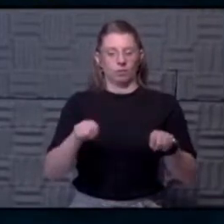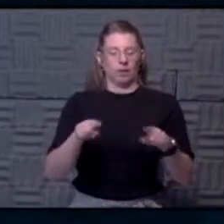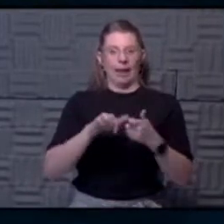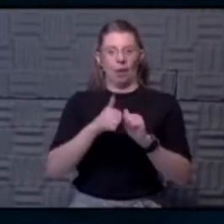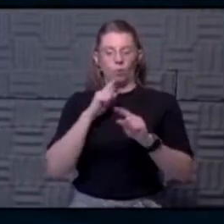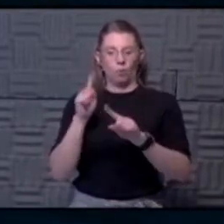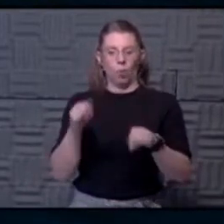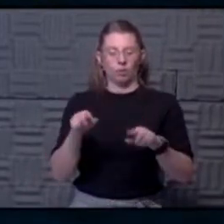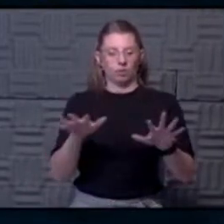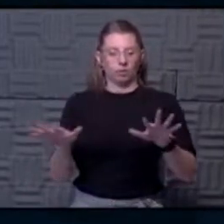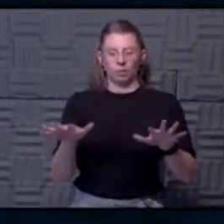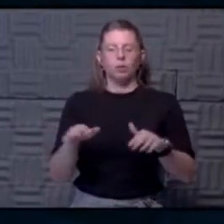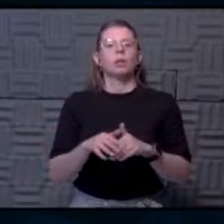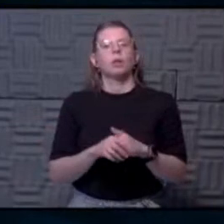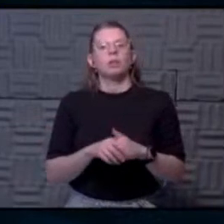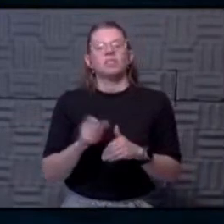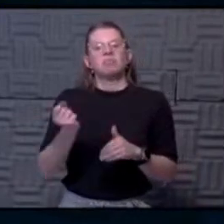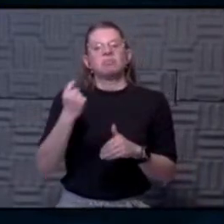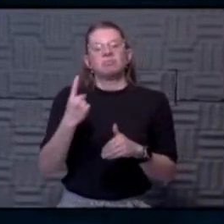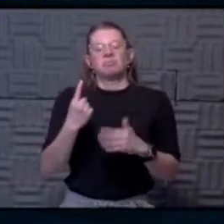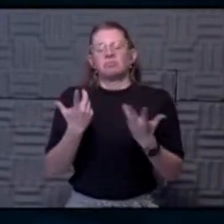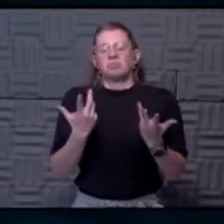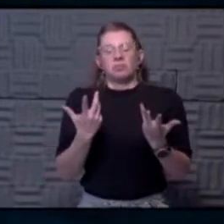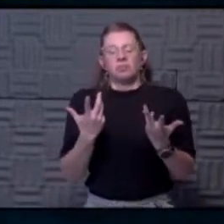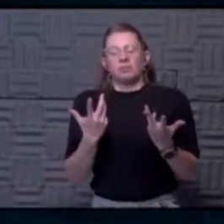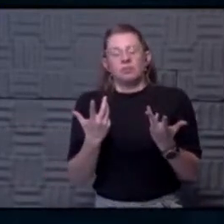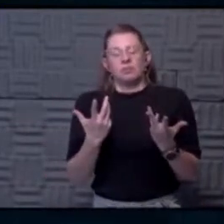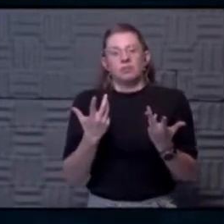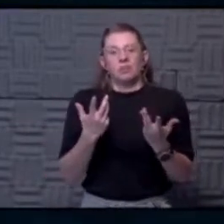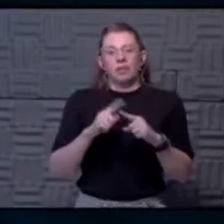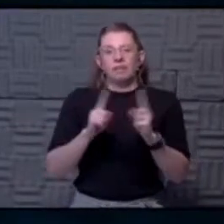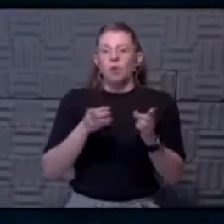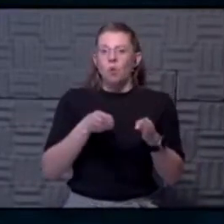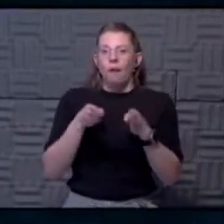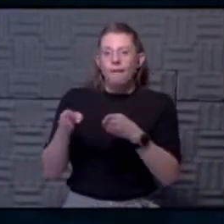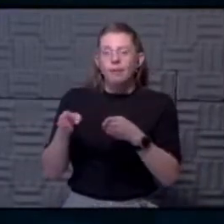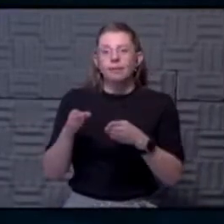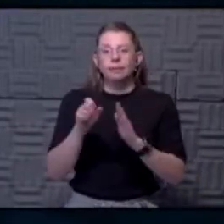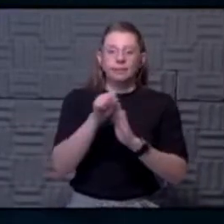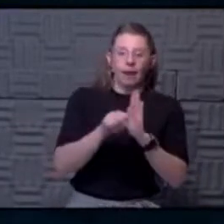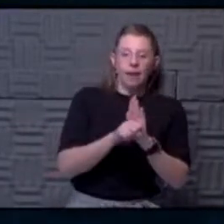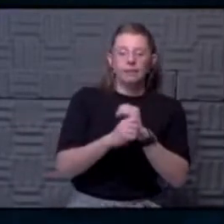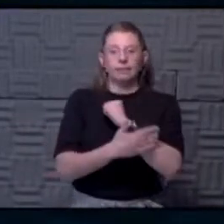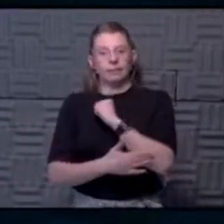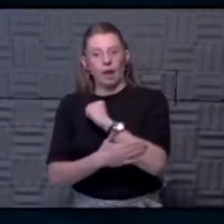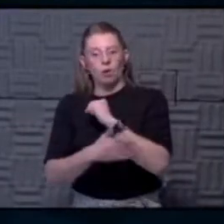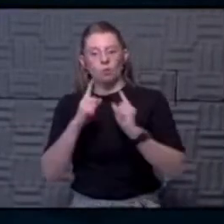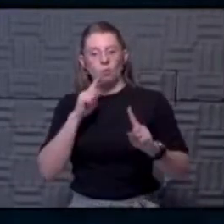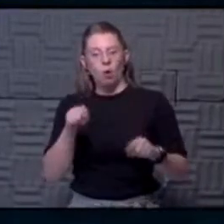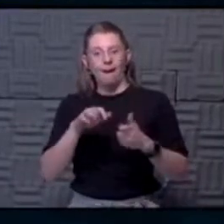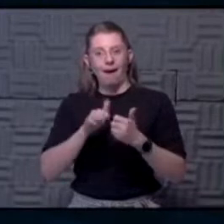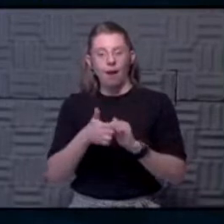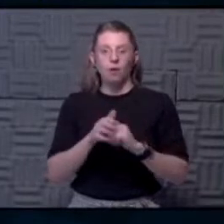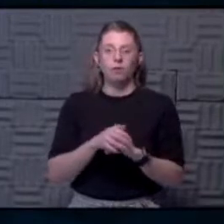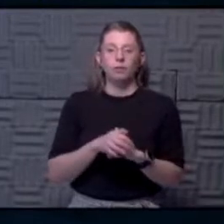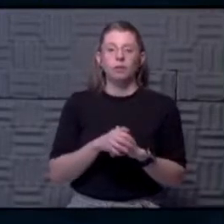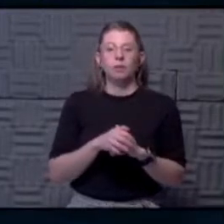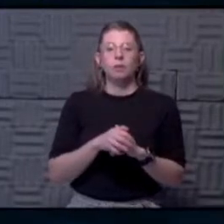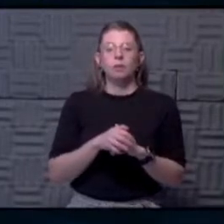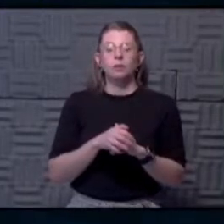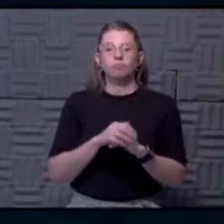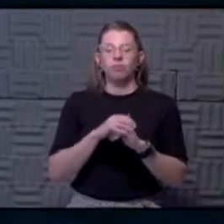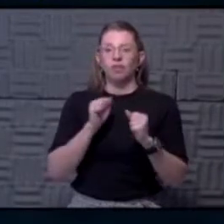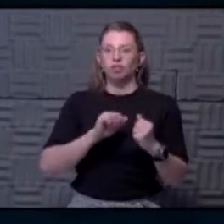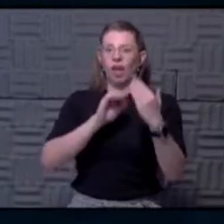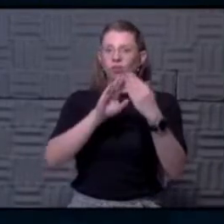just another sort of understanding that there's been a lot of different ways that states or counties have reported. There's been a challenge to reconcile. I think Cody